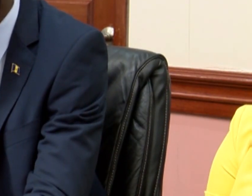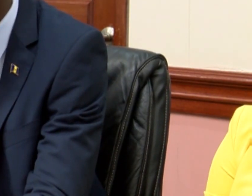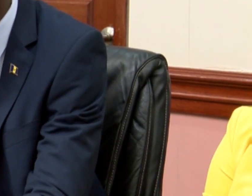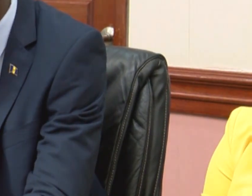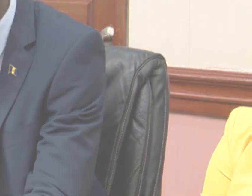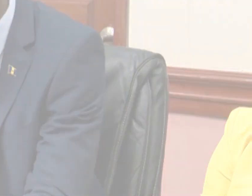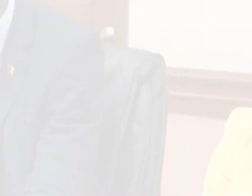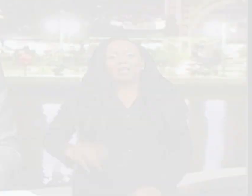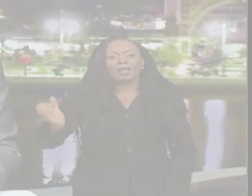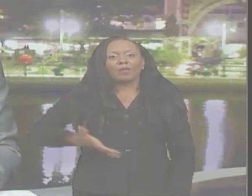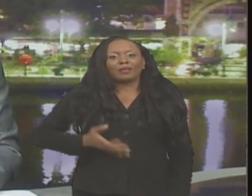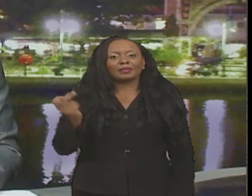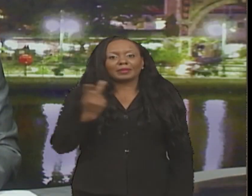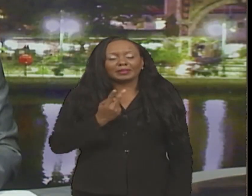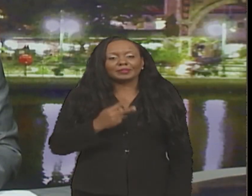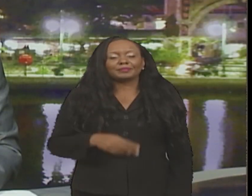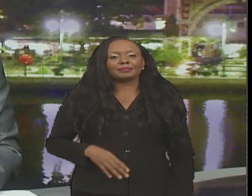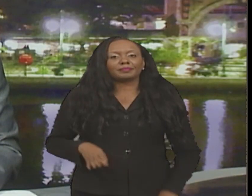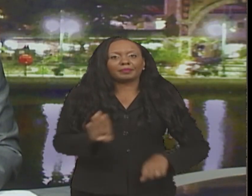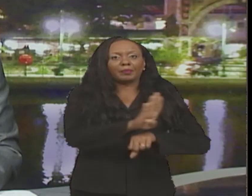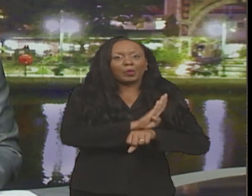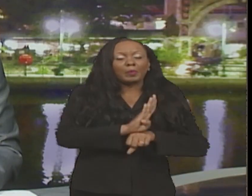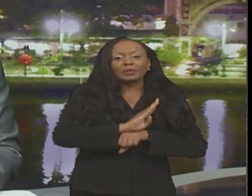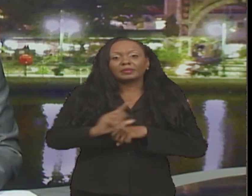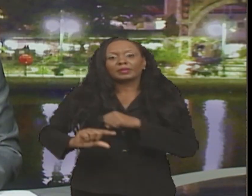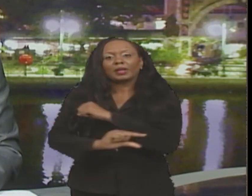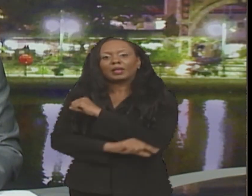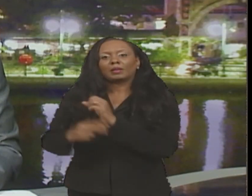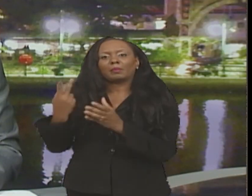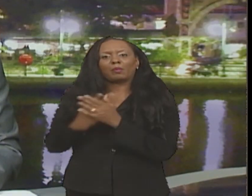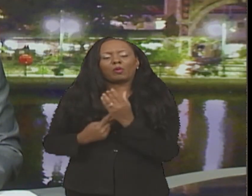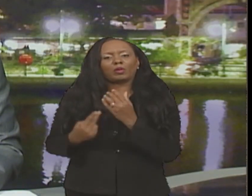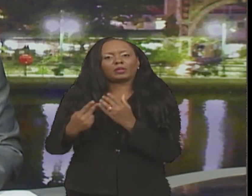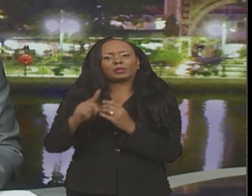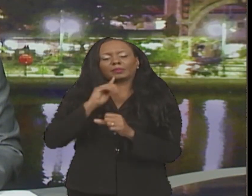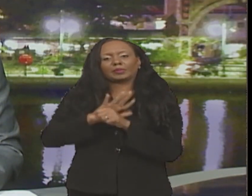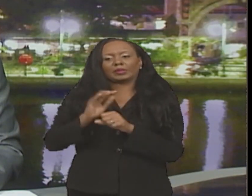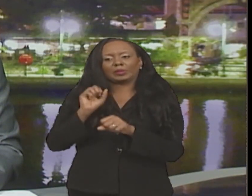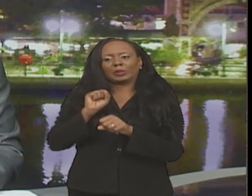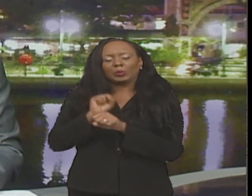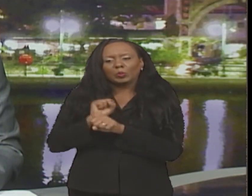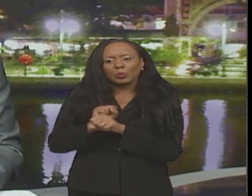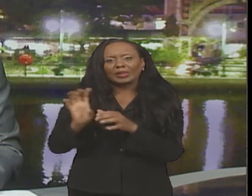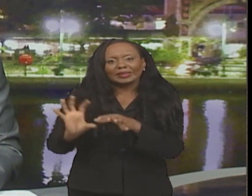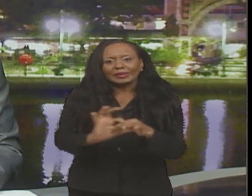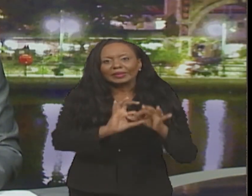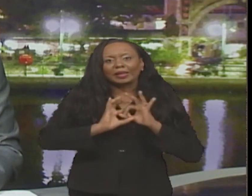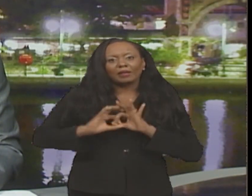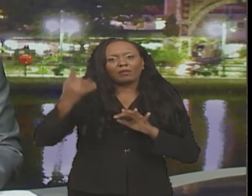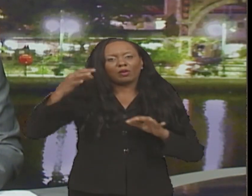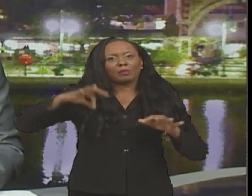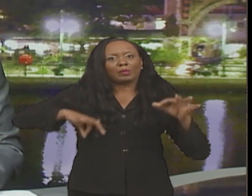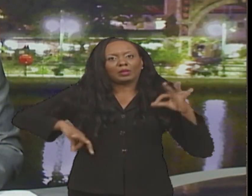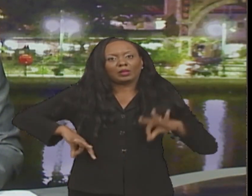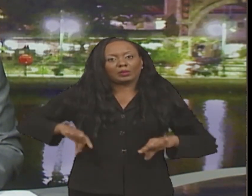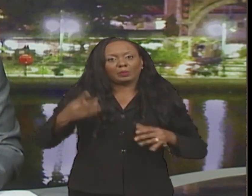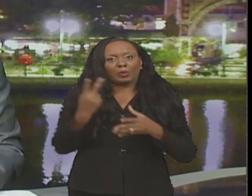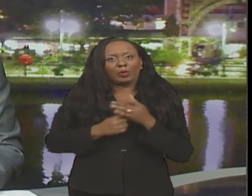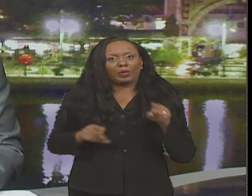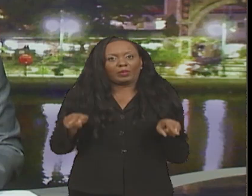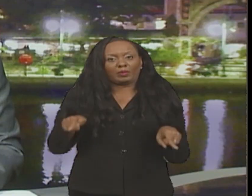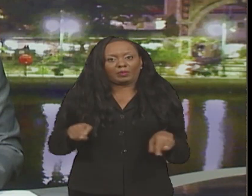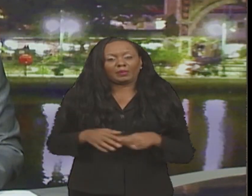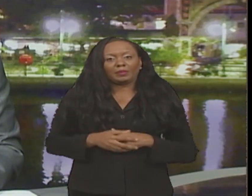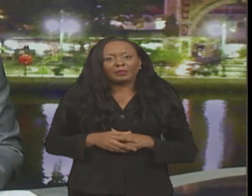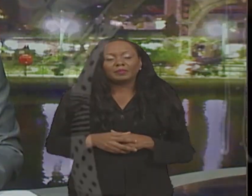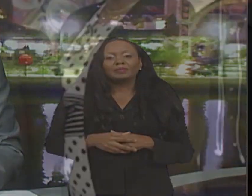the region. Barbados and Guyana have committed to working together in areas beneficial to both countries. The island's minister